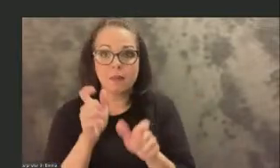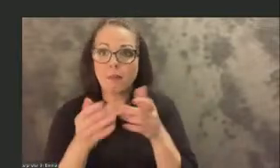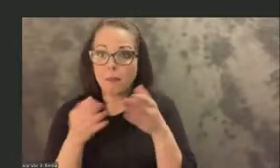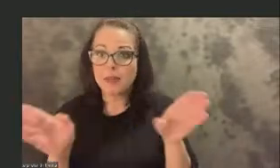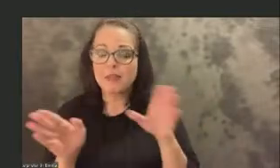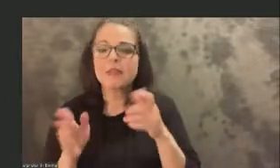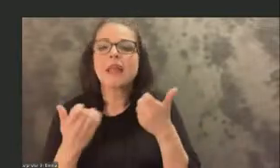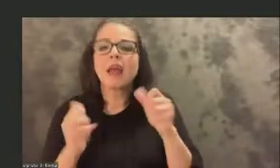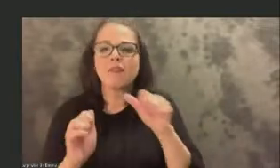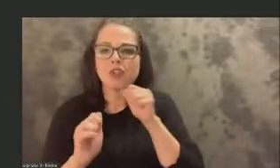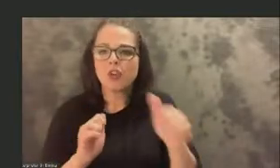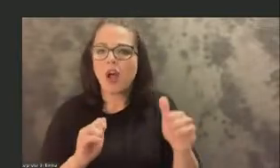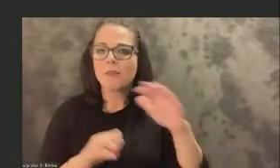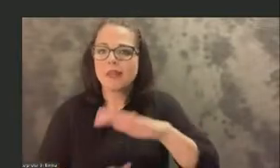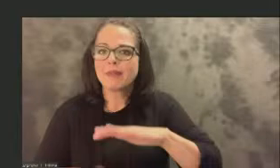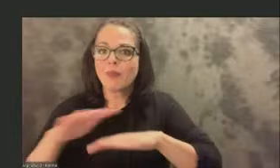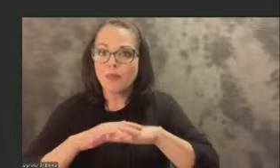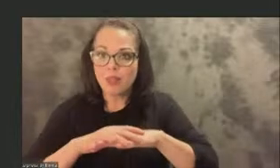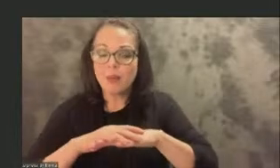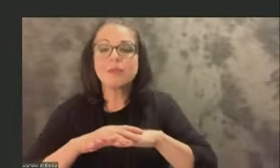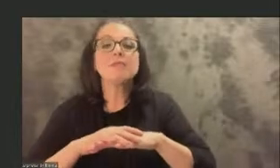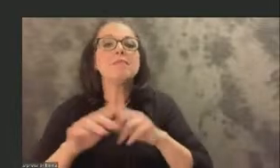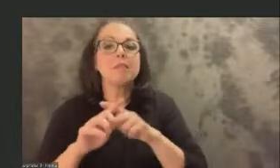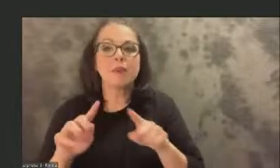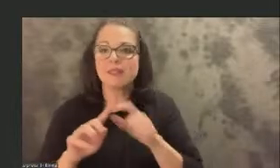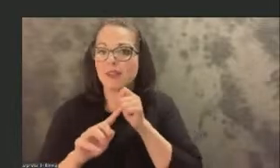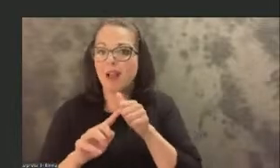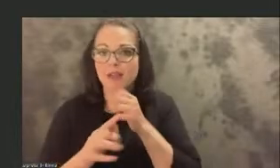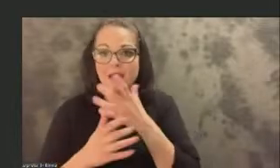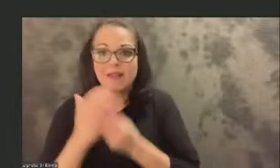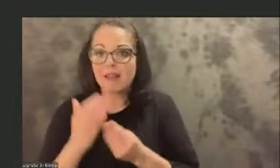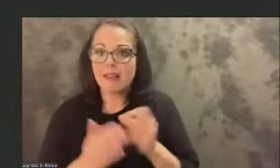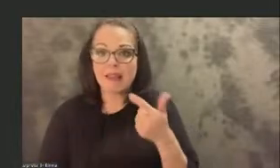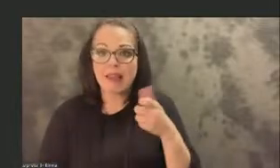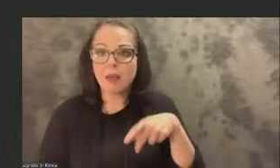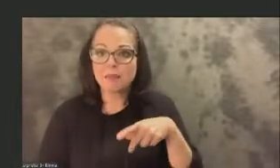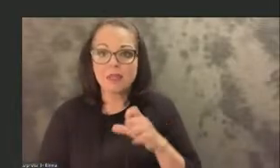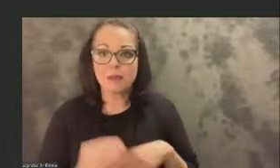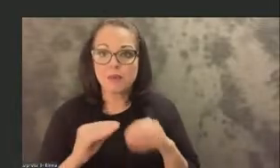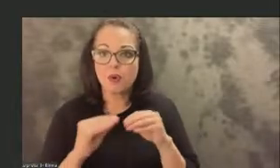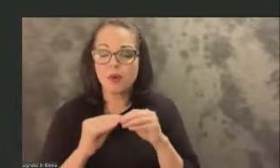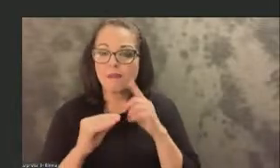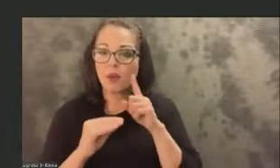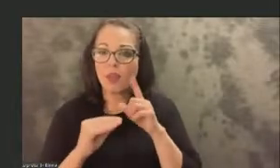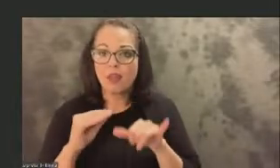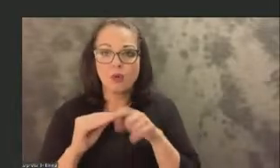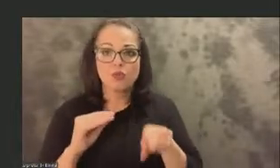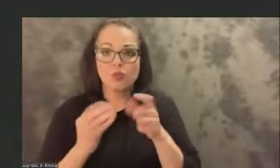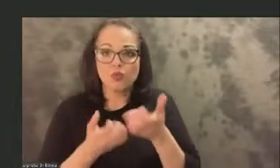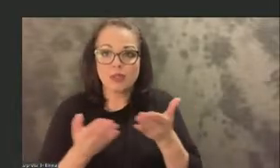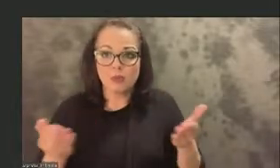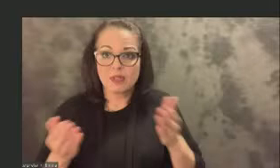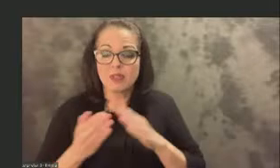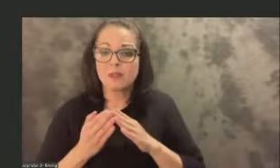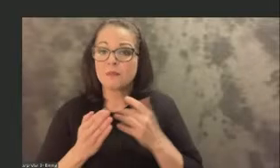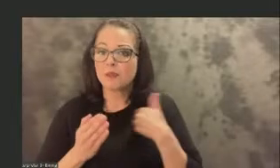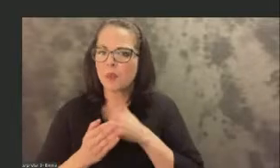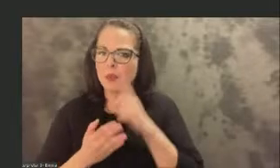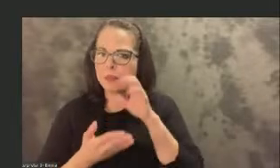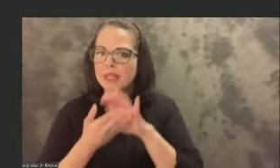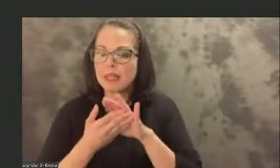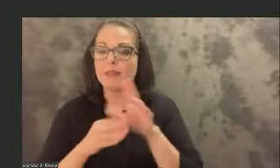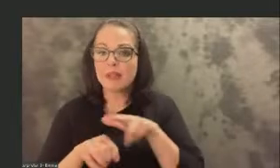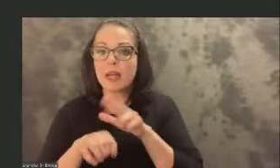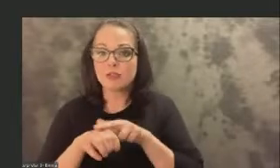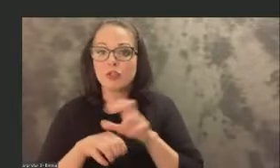duplicated and that there are no further gaps in equitable access to resources. Again, we think that a national crisis plan